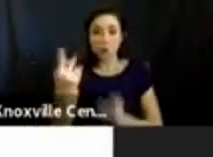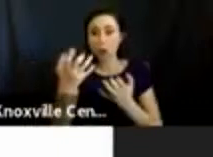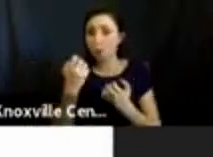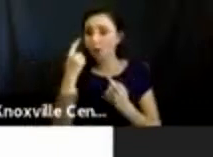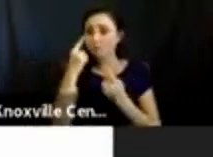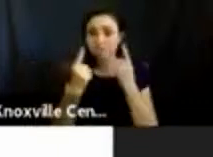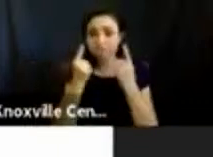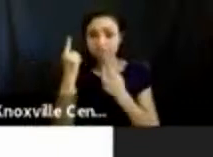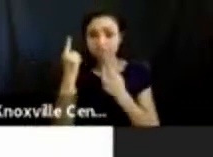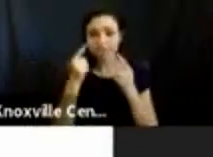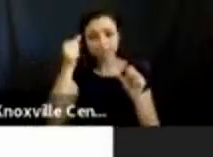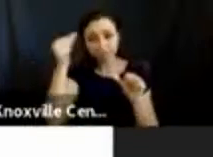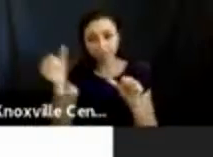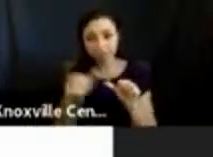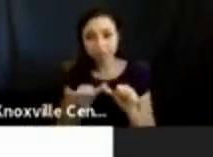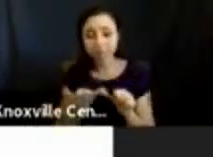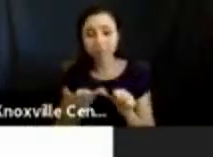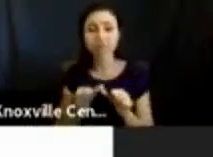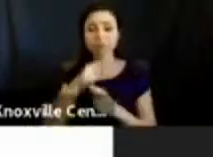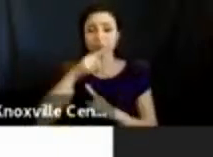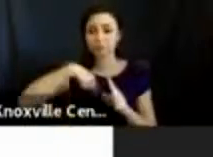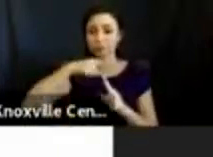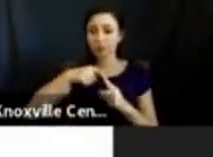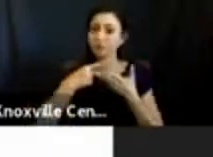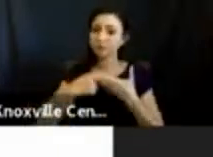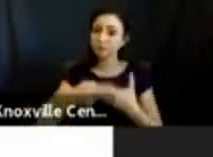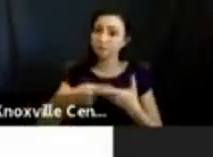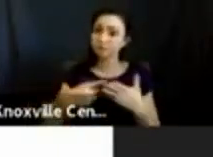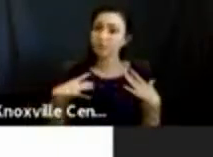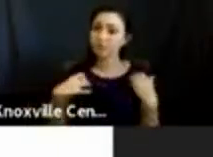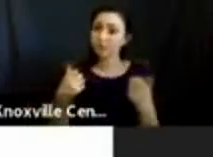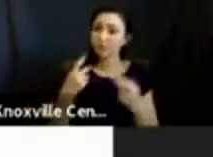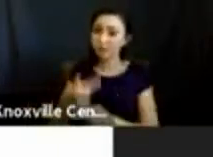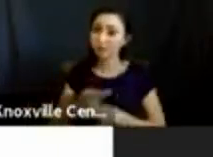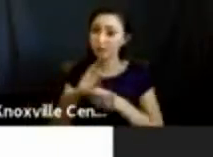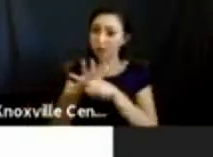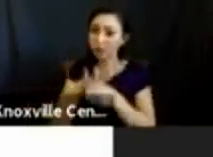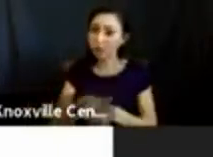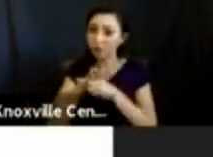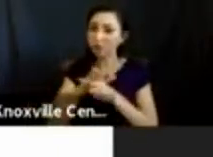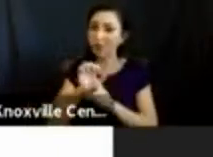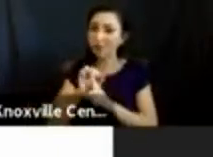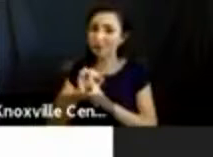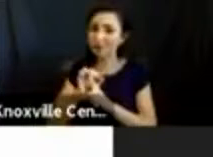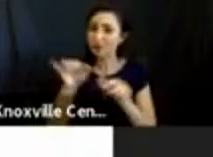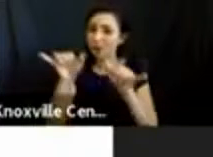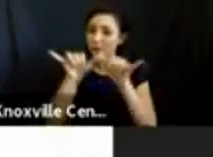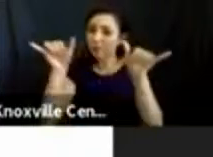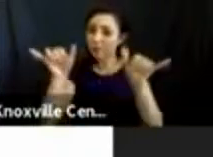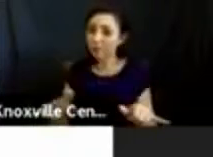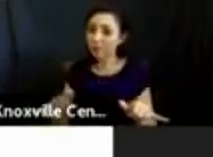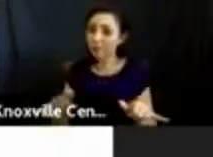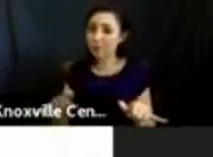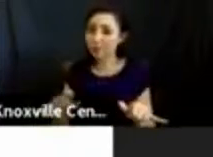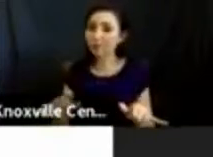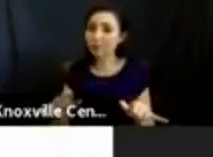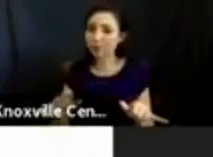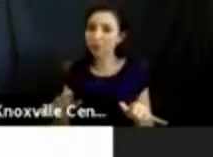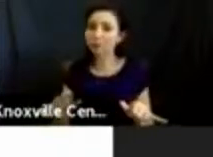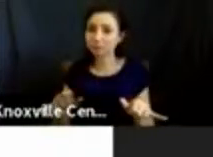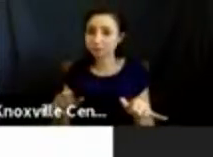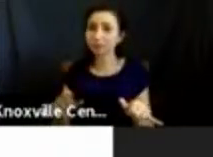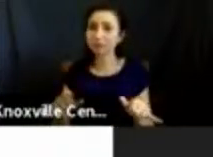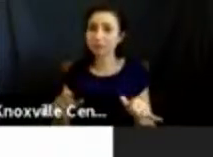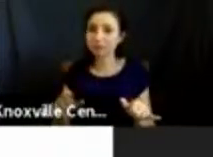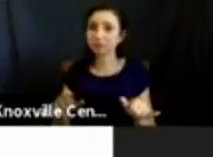that when we talk about kind of the healthcare stress on the system, that's not just about COVID-19 patients. I know that's